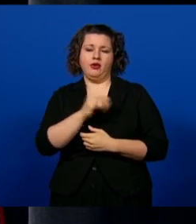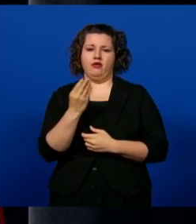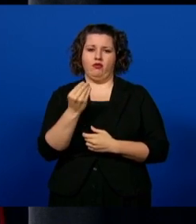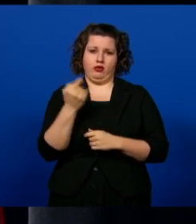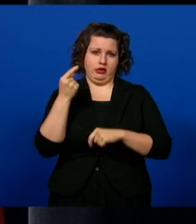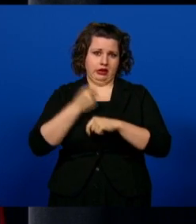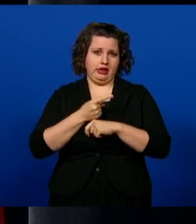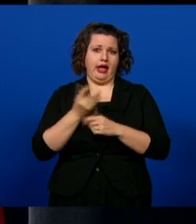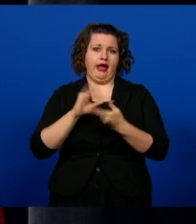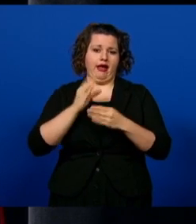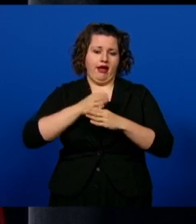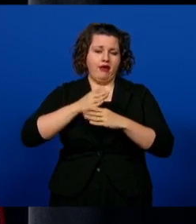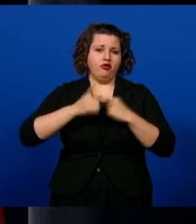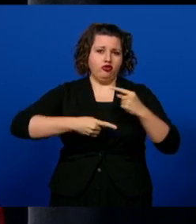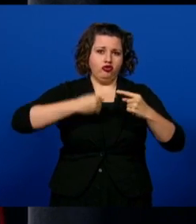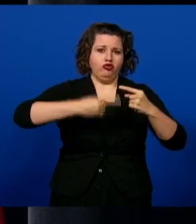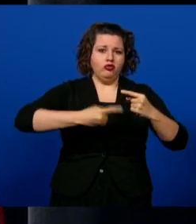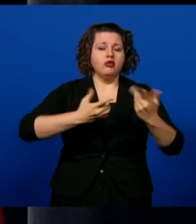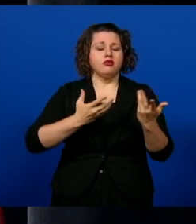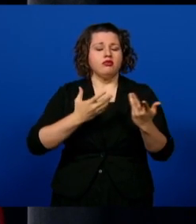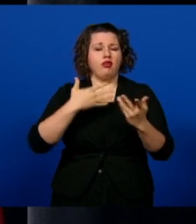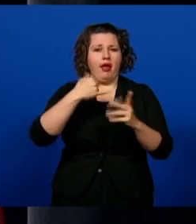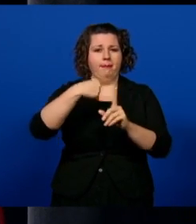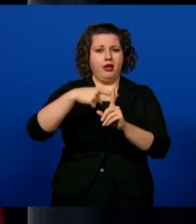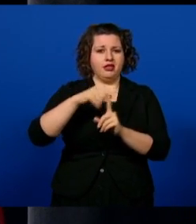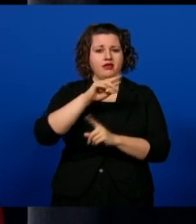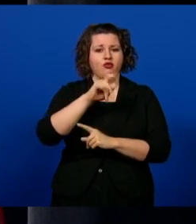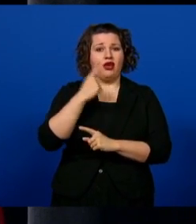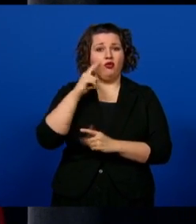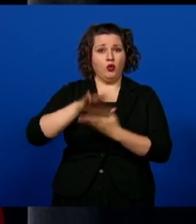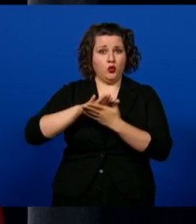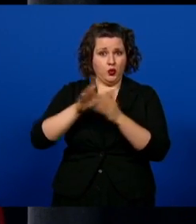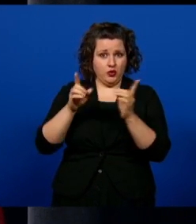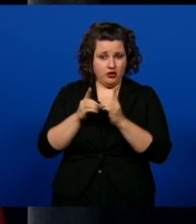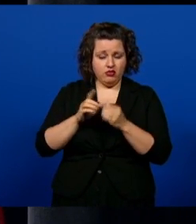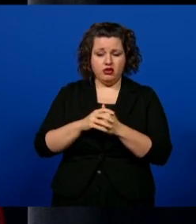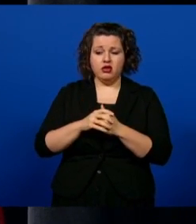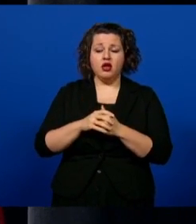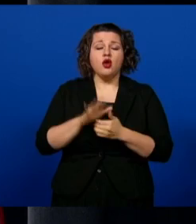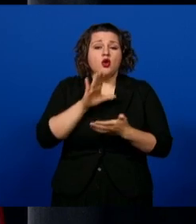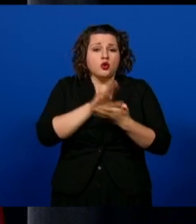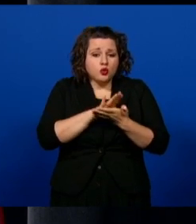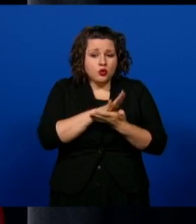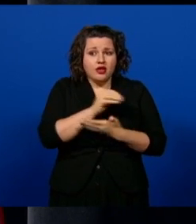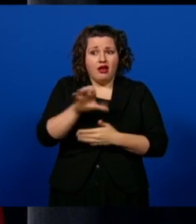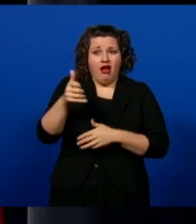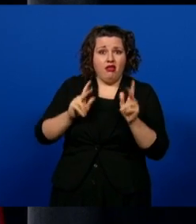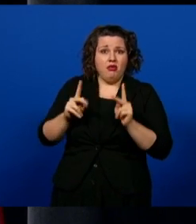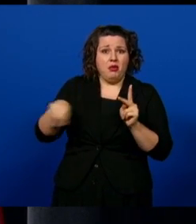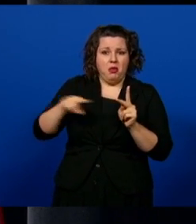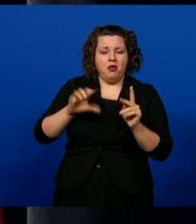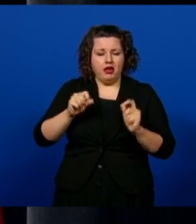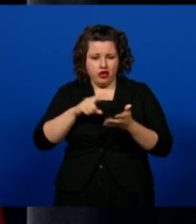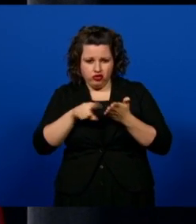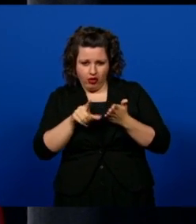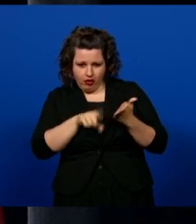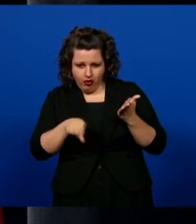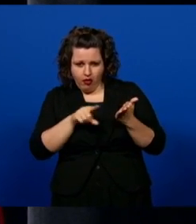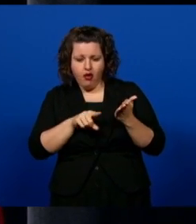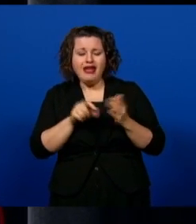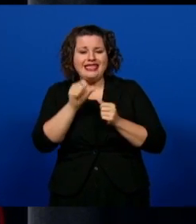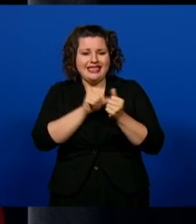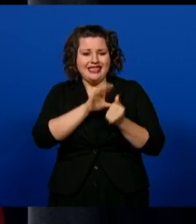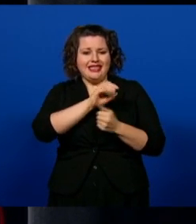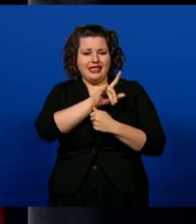average positivity rate for our school districts. Schools and others will be able to check to see where each